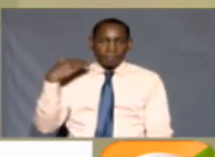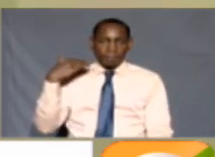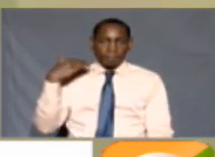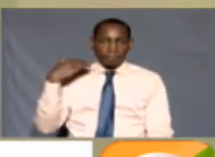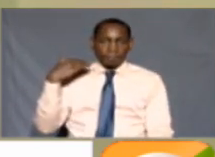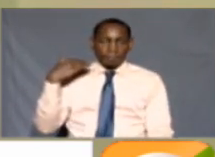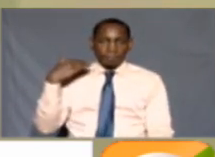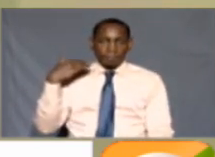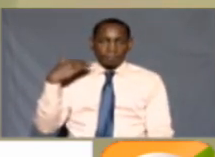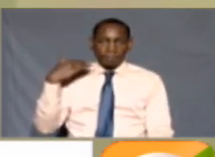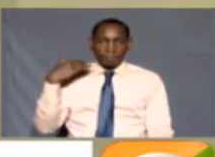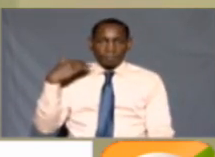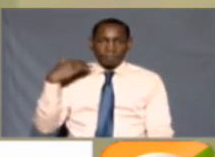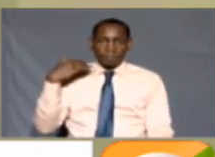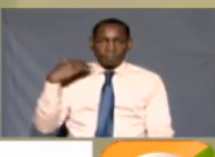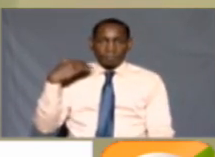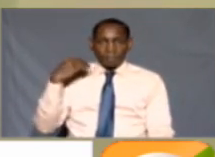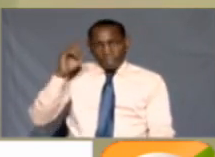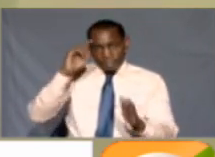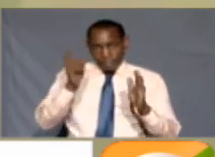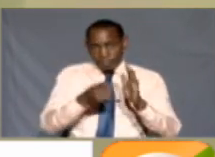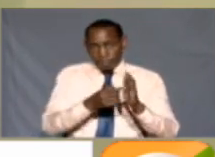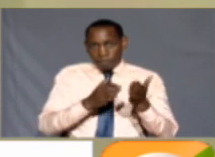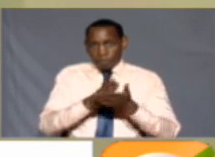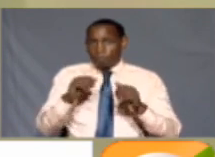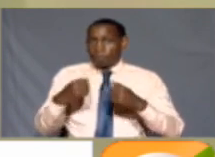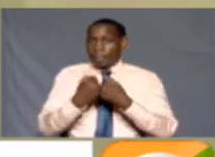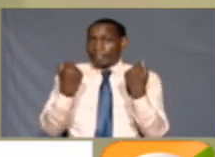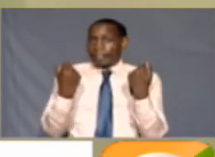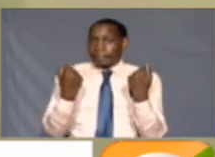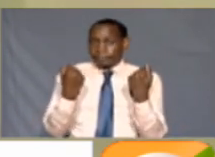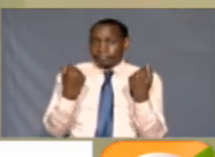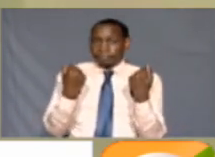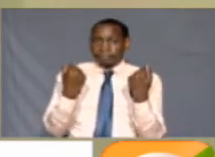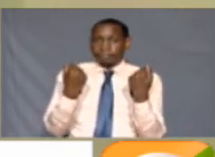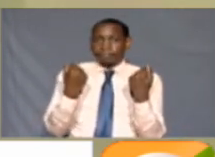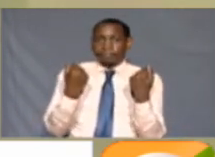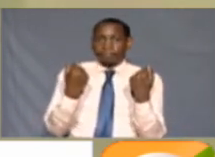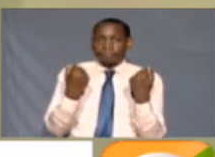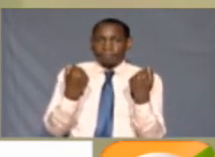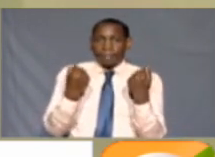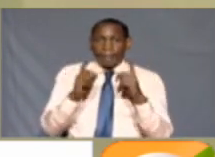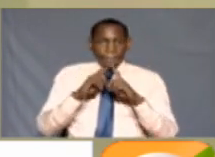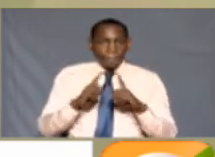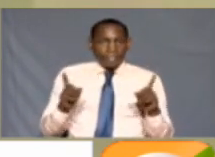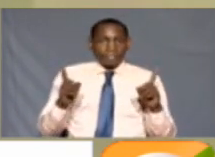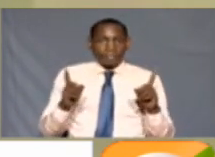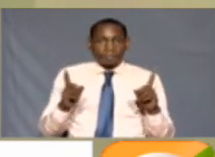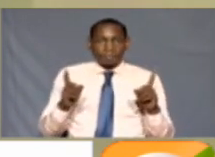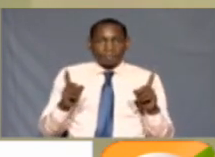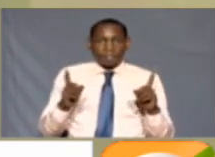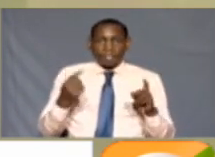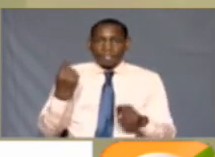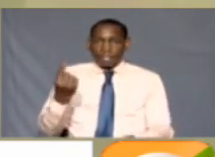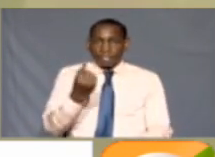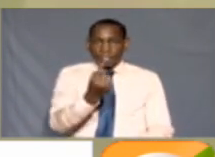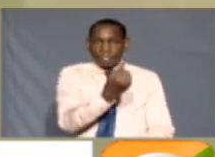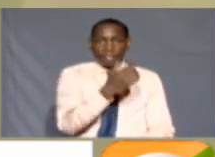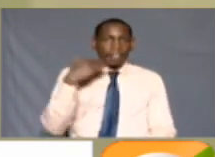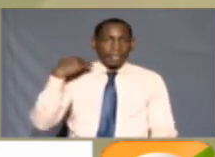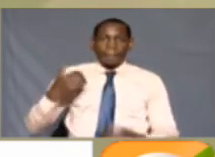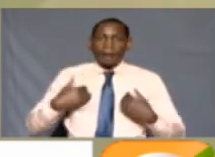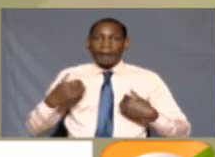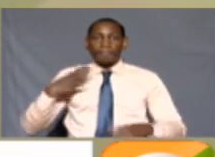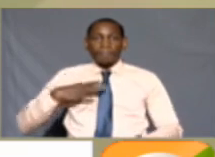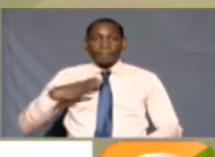actually discovered by accident, you know. And yet, in almost every crime, you have people who